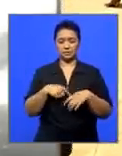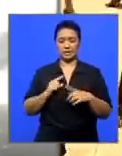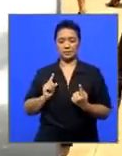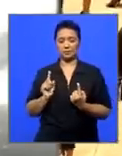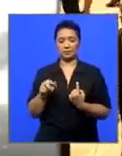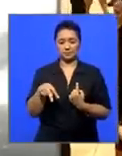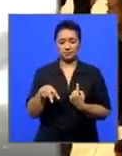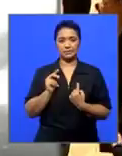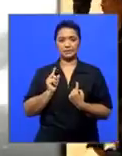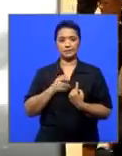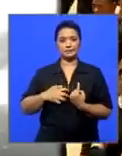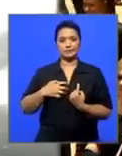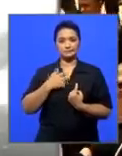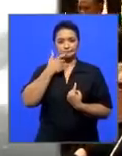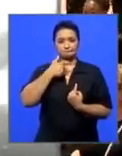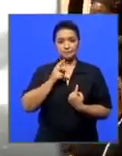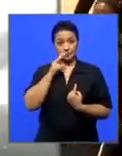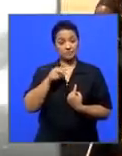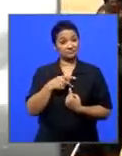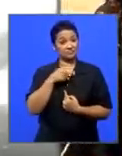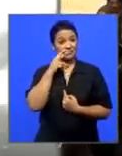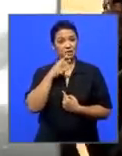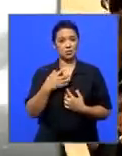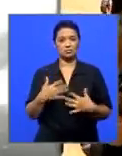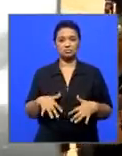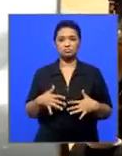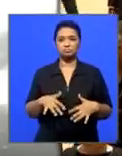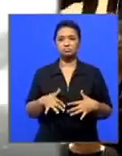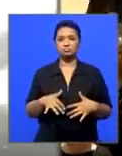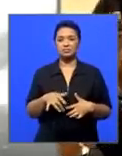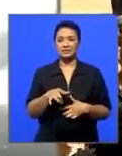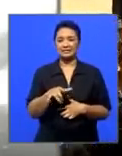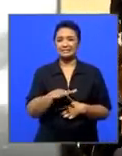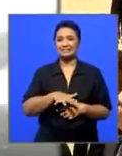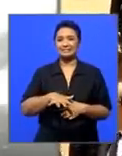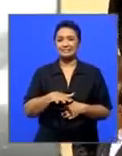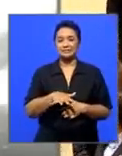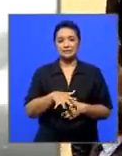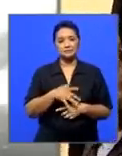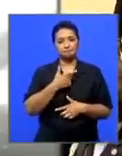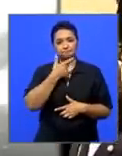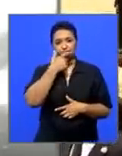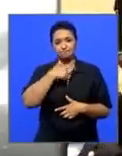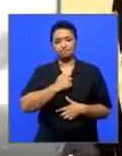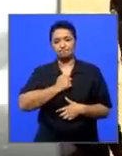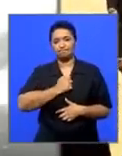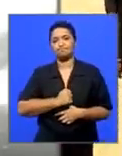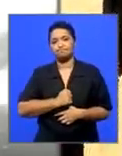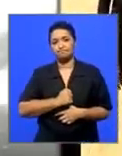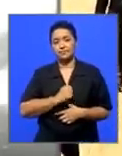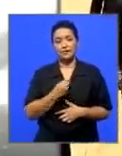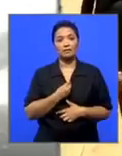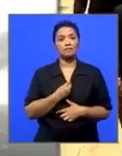walking past as they look. You can see that this is just a very, very, very sad occasion.